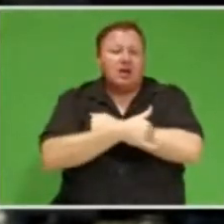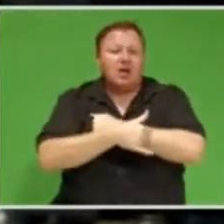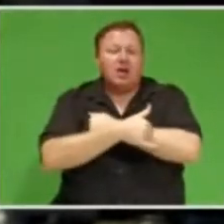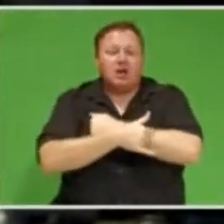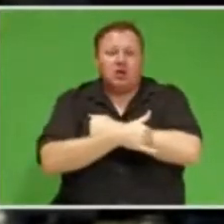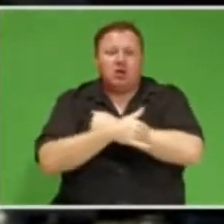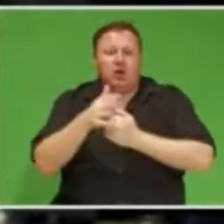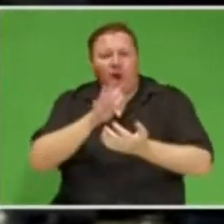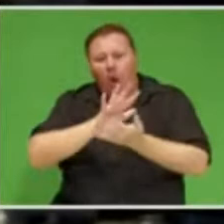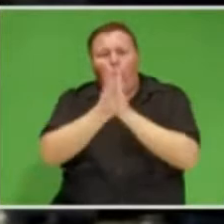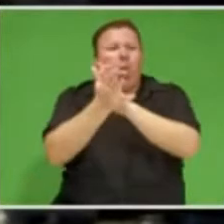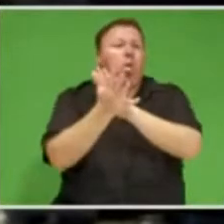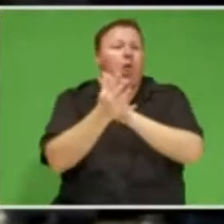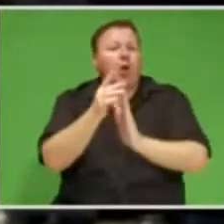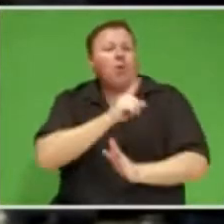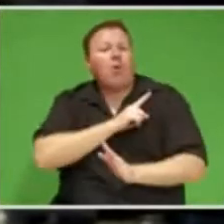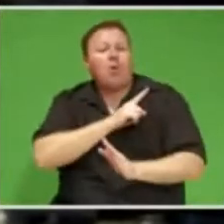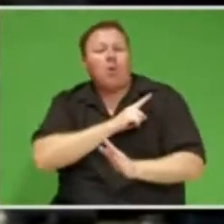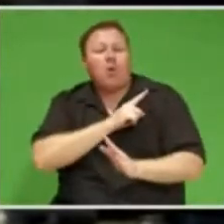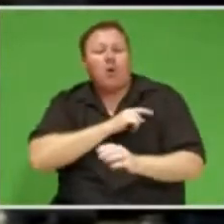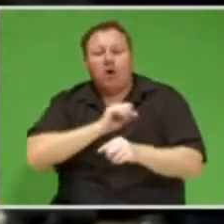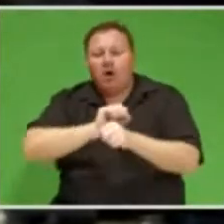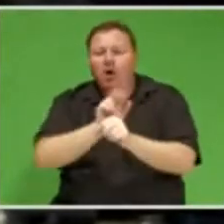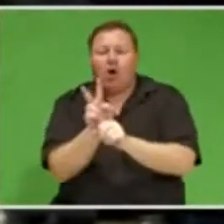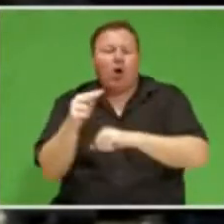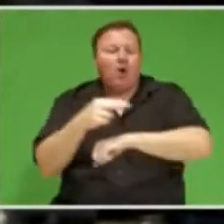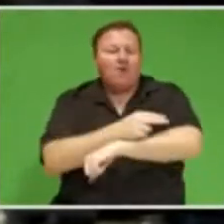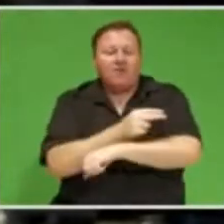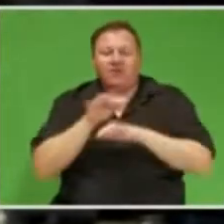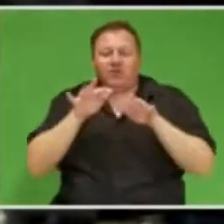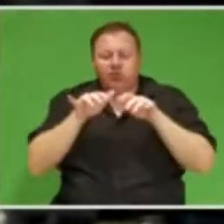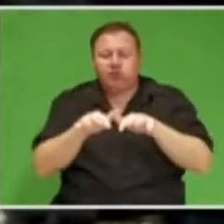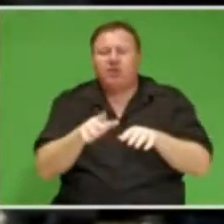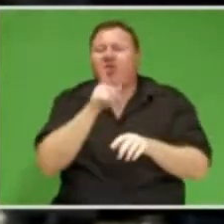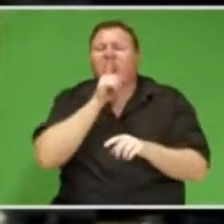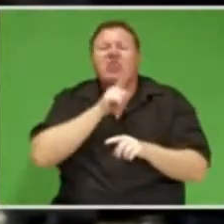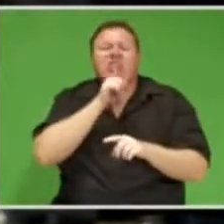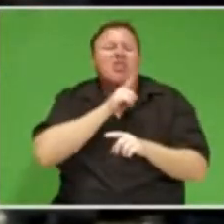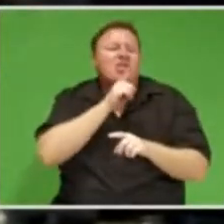living memory. Thousands of lives were lost.